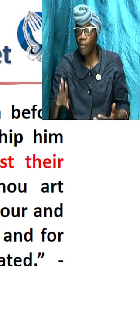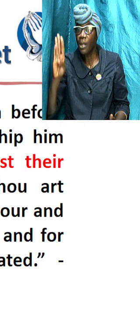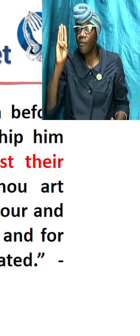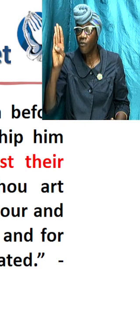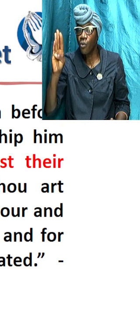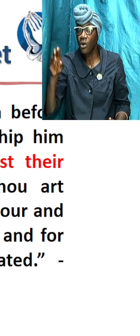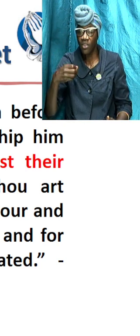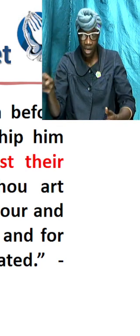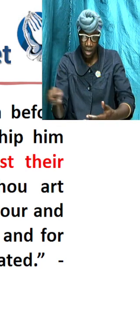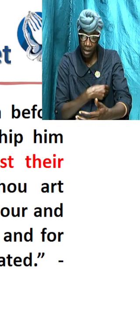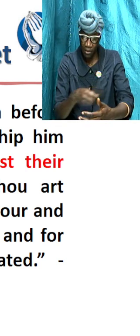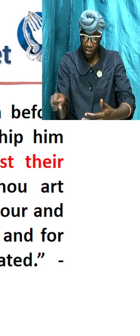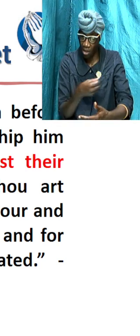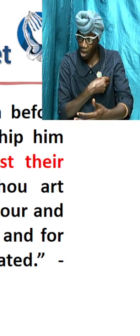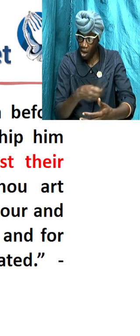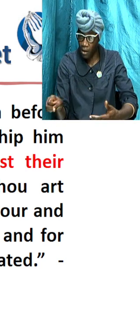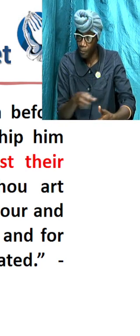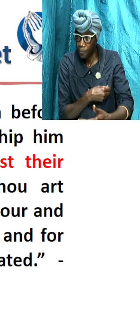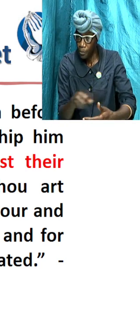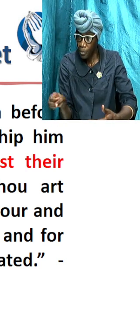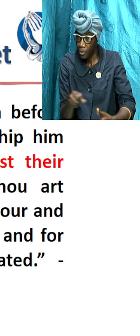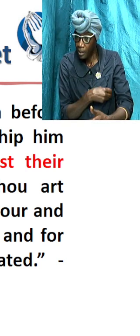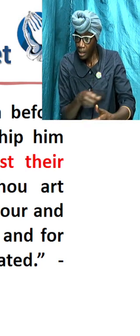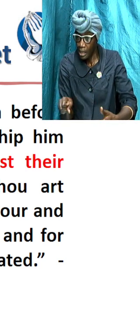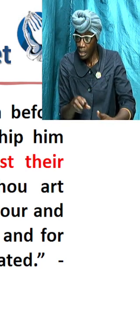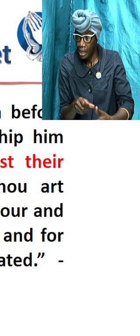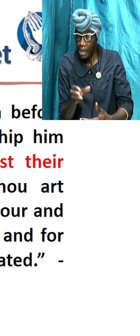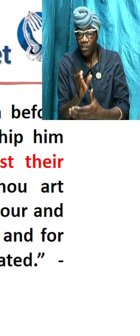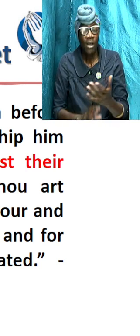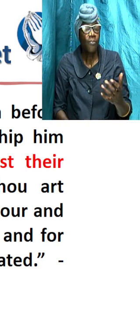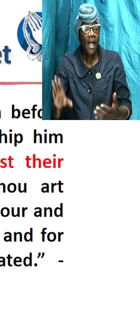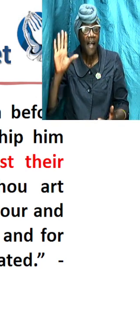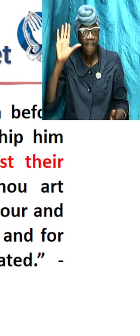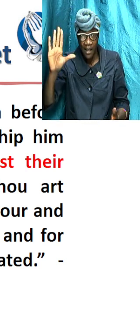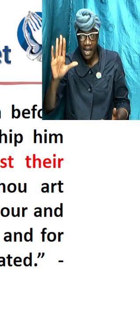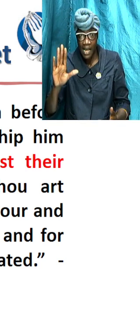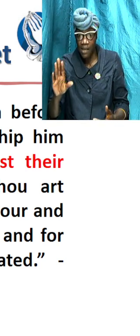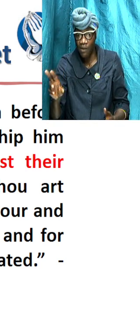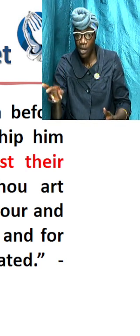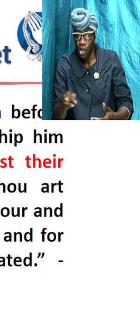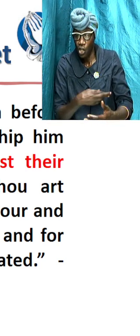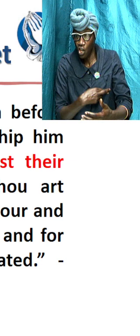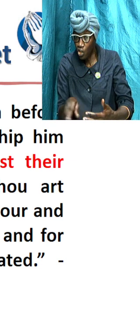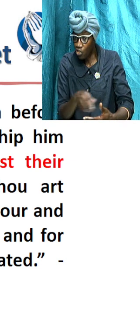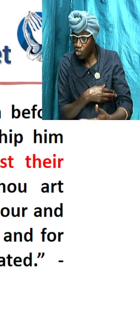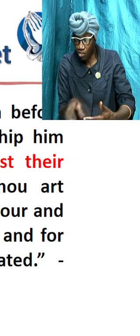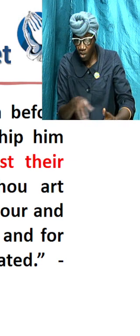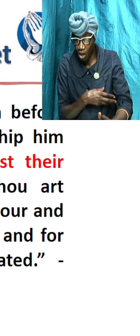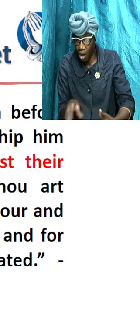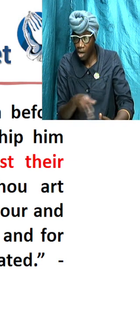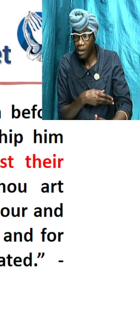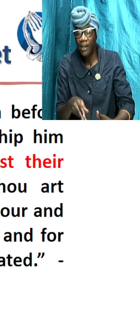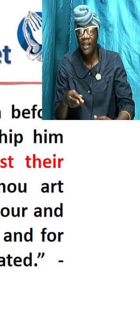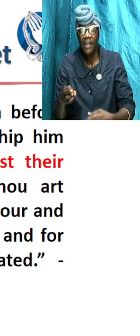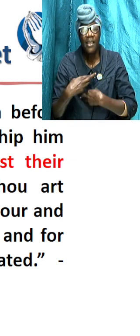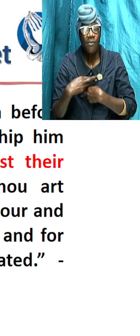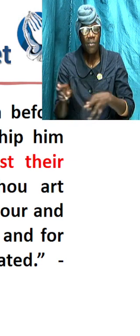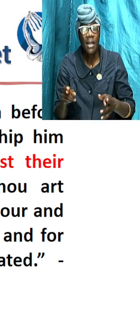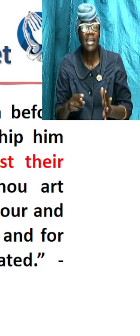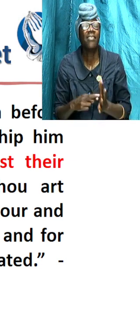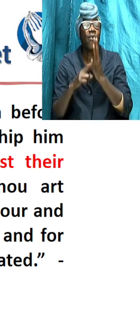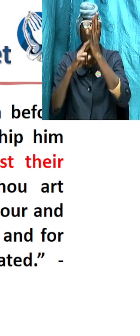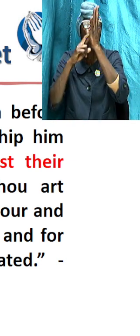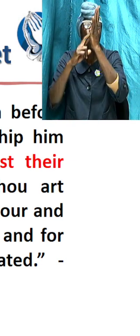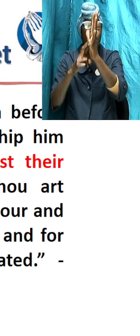Amen. I think it's chapter 4 or 5. But it tells you about the song that they sung, that they were redeemed from the earth by the blood. So we know it's a